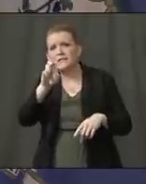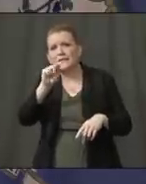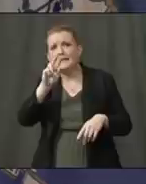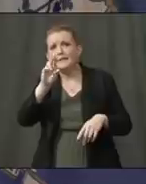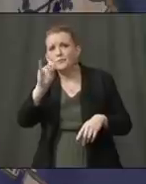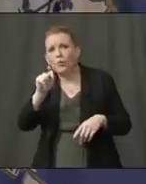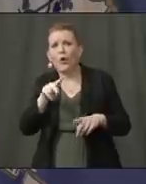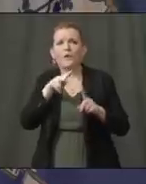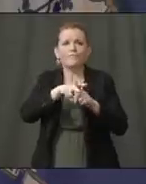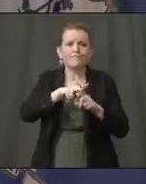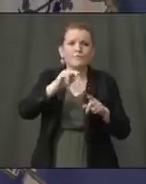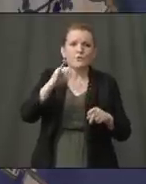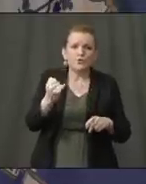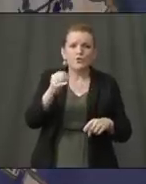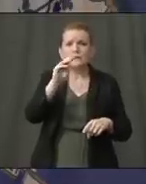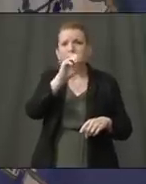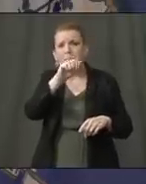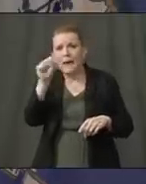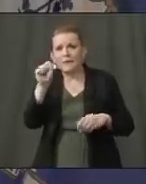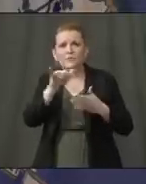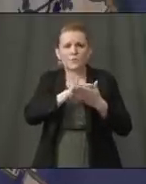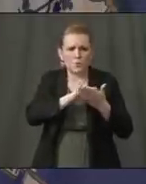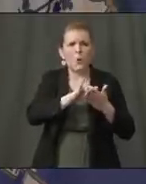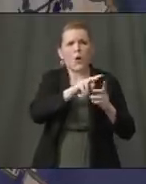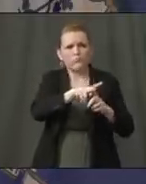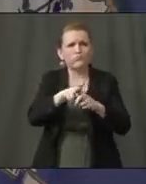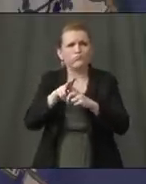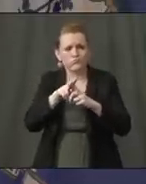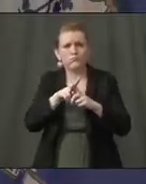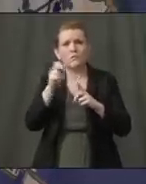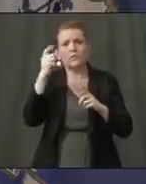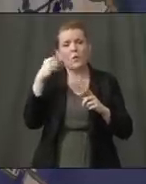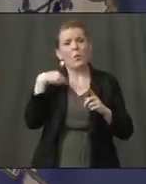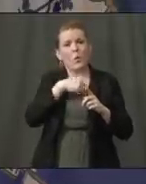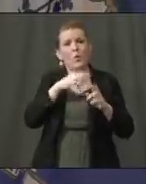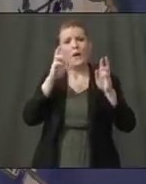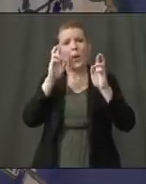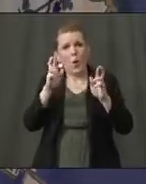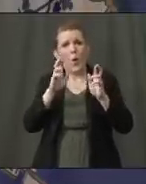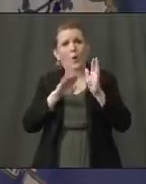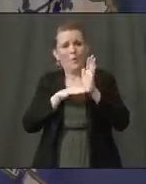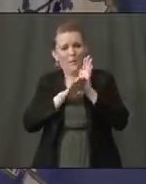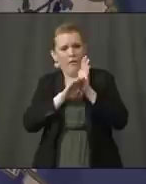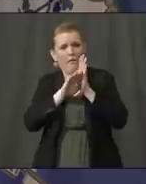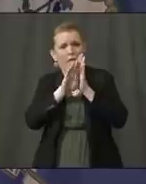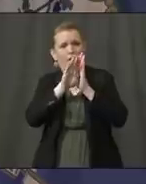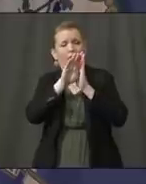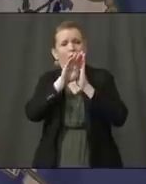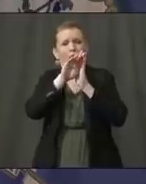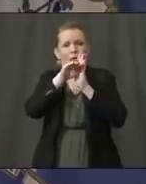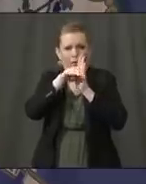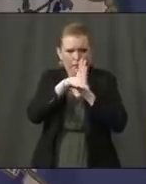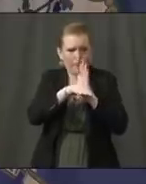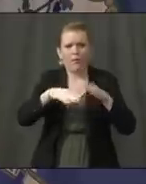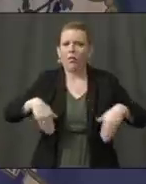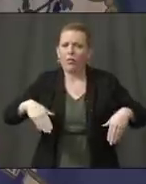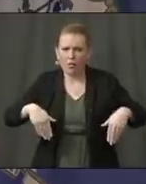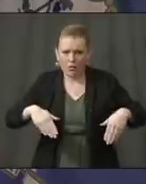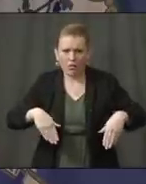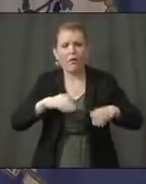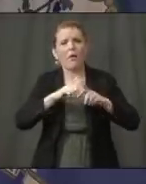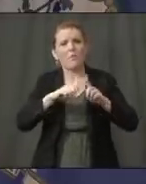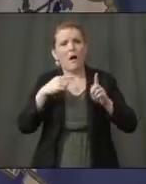We hope the curve is not bending down. We have a way to go there, but we hope we can manage in terms of capacity what we need to